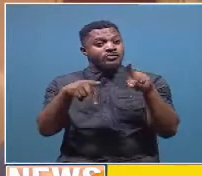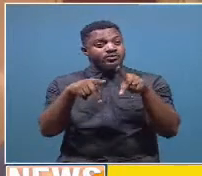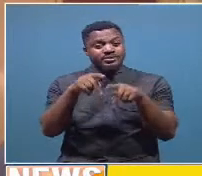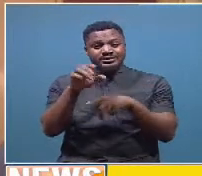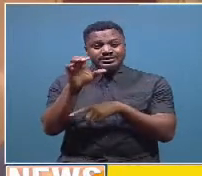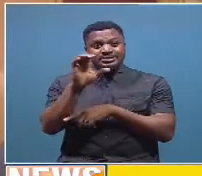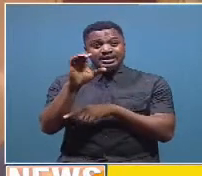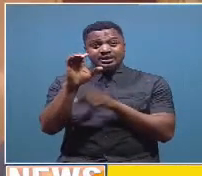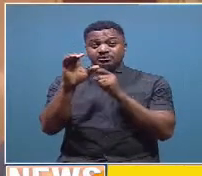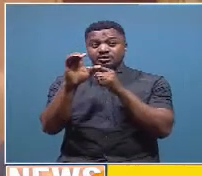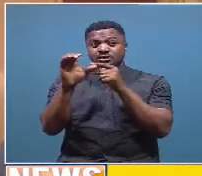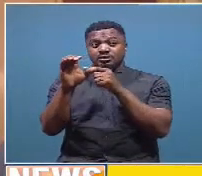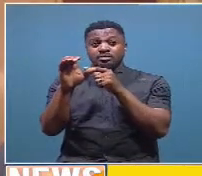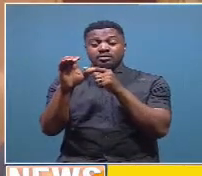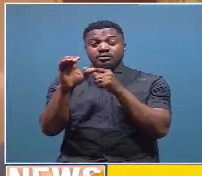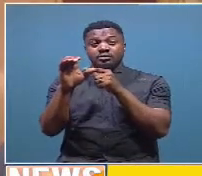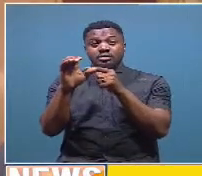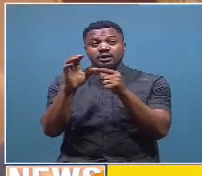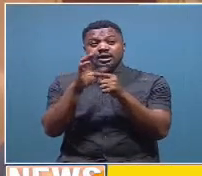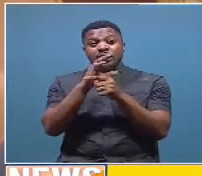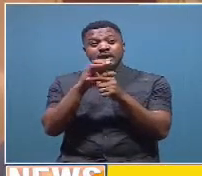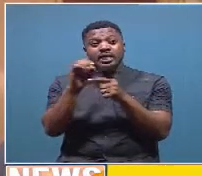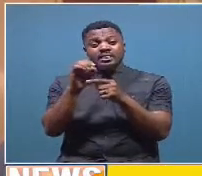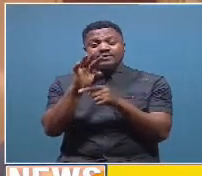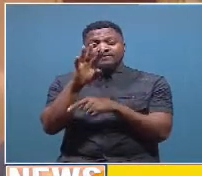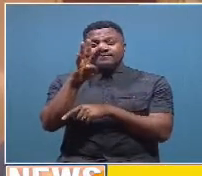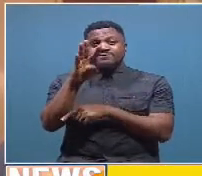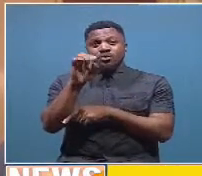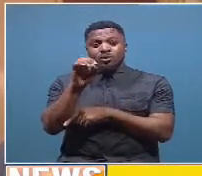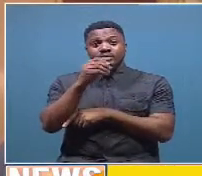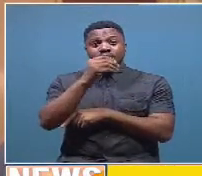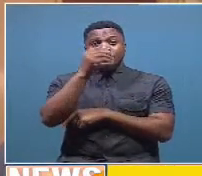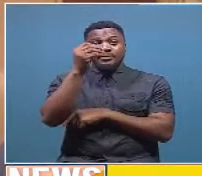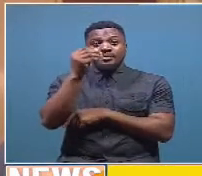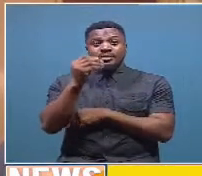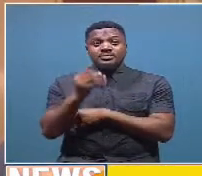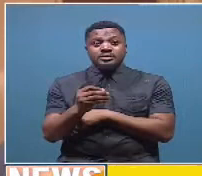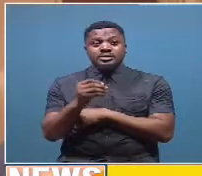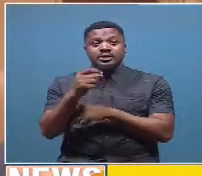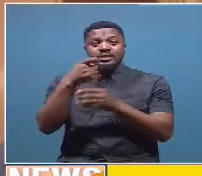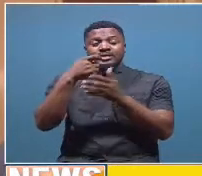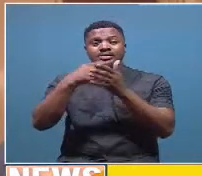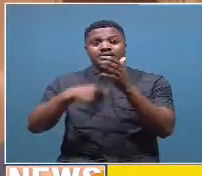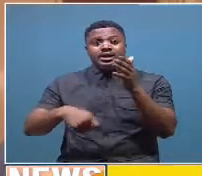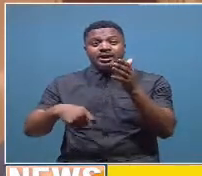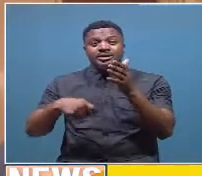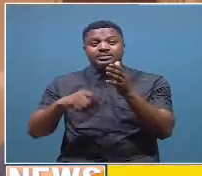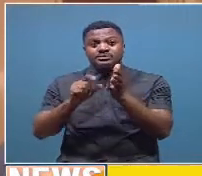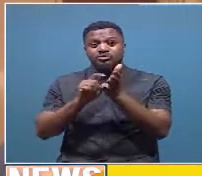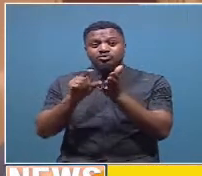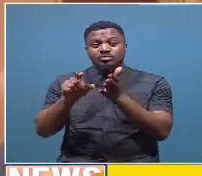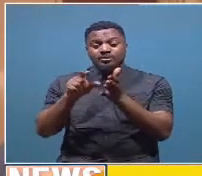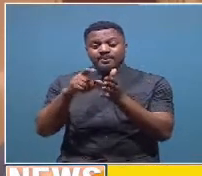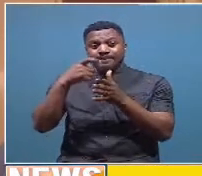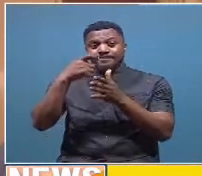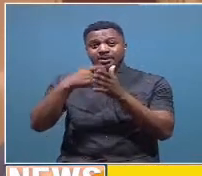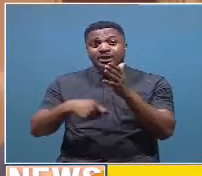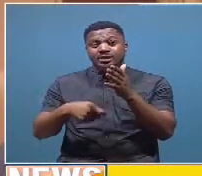cedi and the 40% tax component in the price buildup